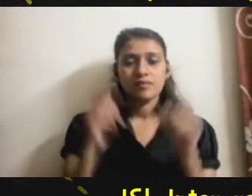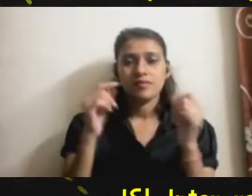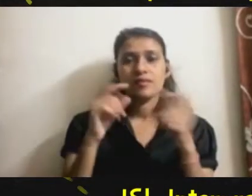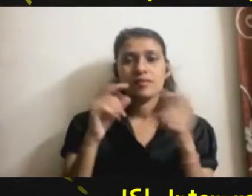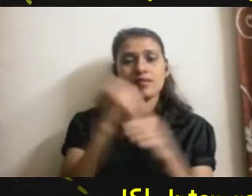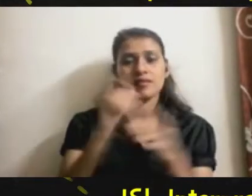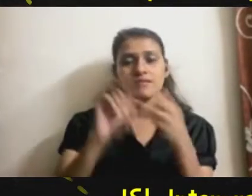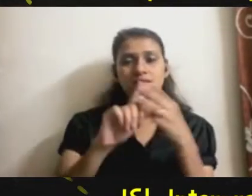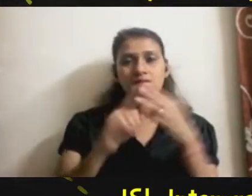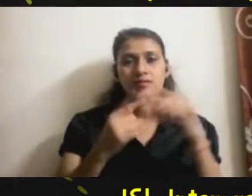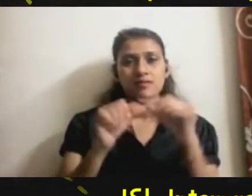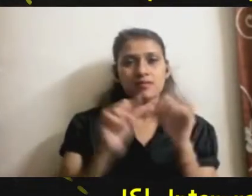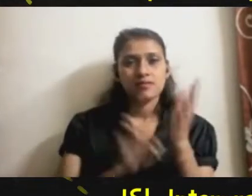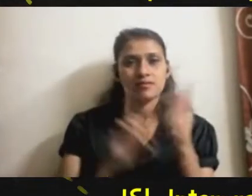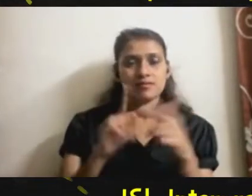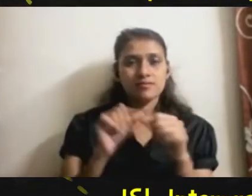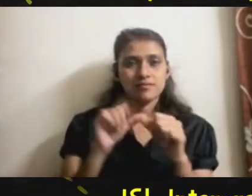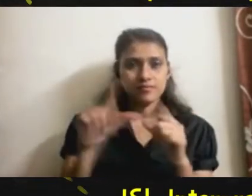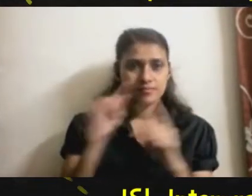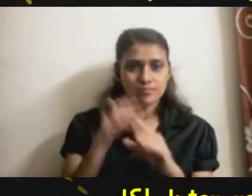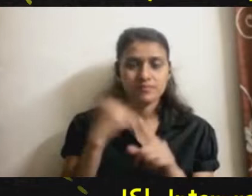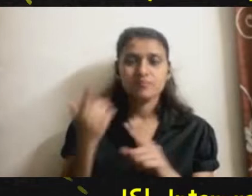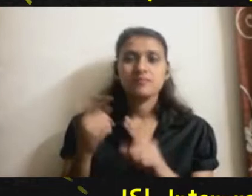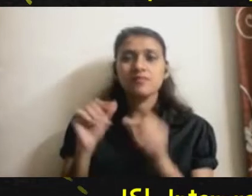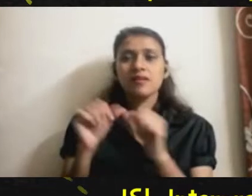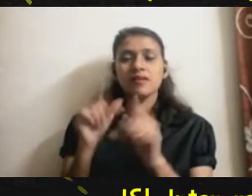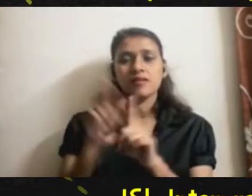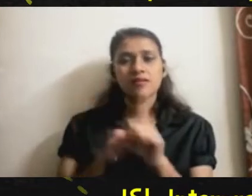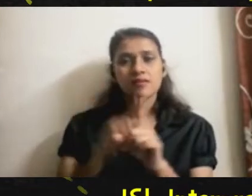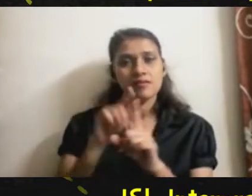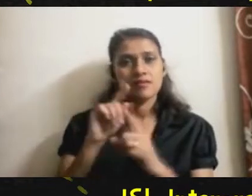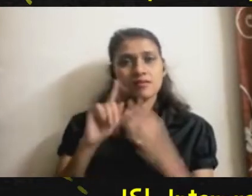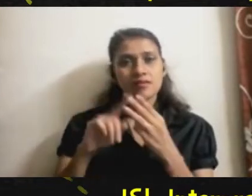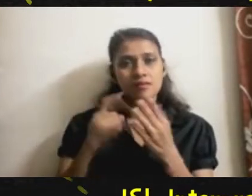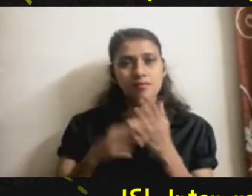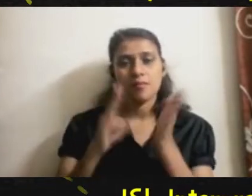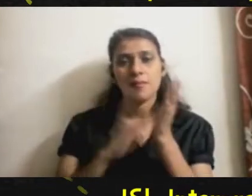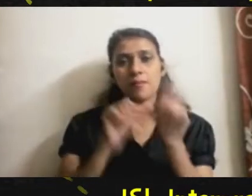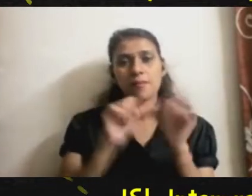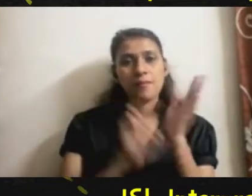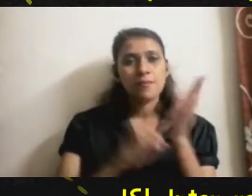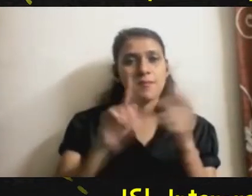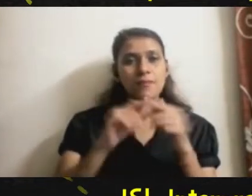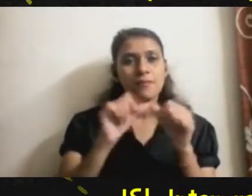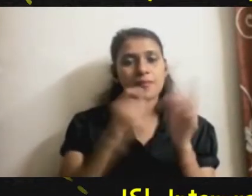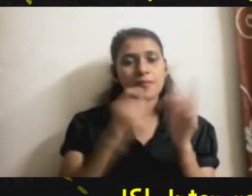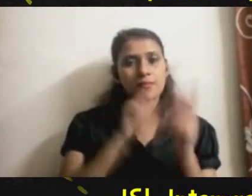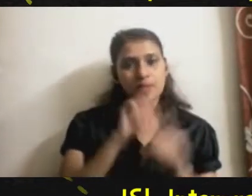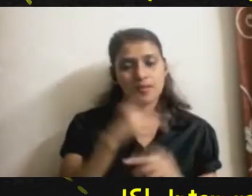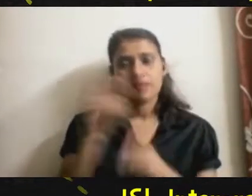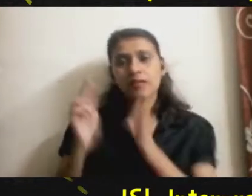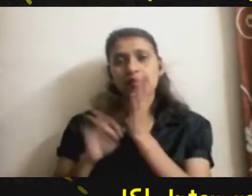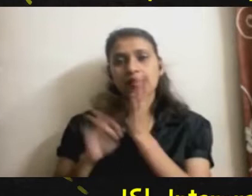Ali, Jayesh Sivan, Kanak Shashi, Lavanya Naidu, Manjari Chakravarti, Nancy Raj, Nidhin